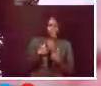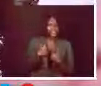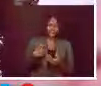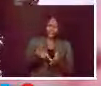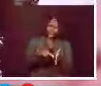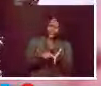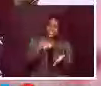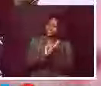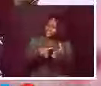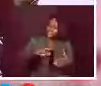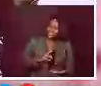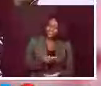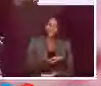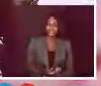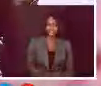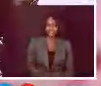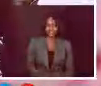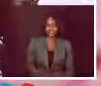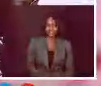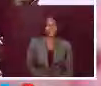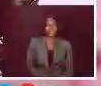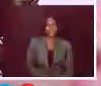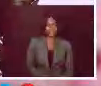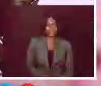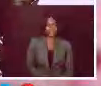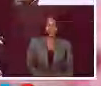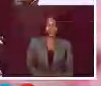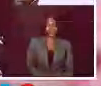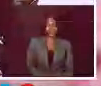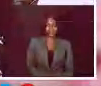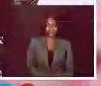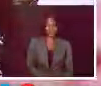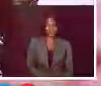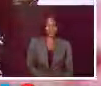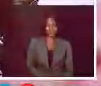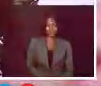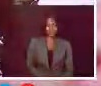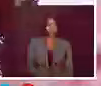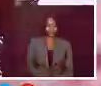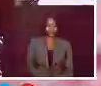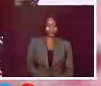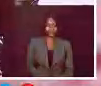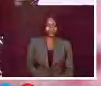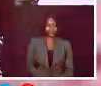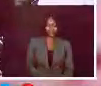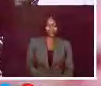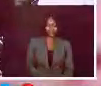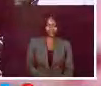it as of right for the umpteenth time. Let me repeat it. We are not going to do